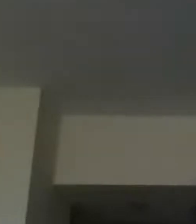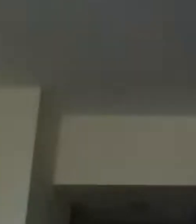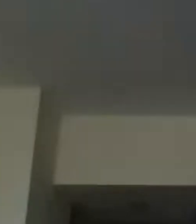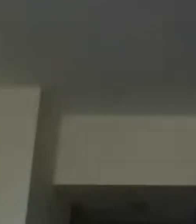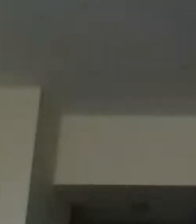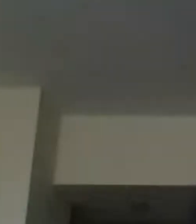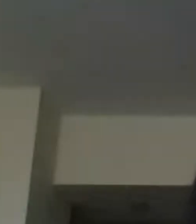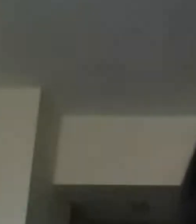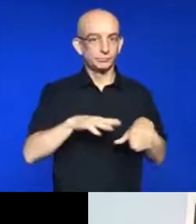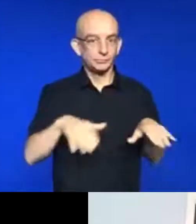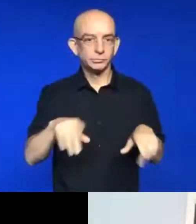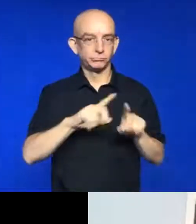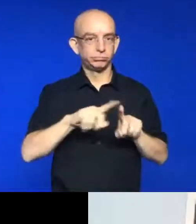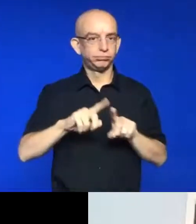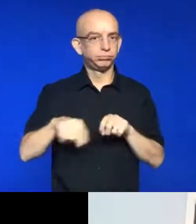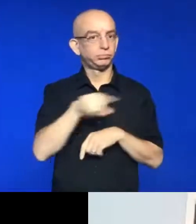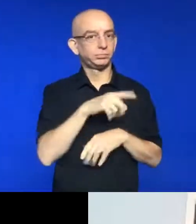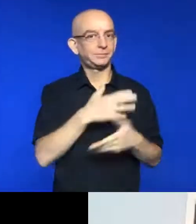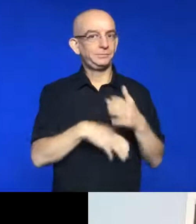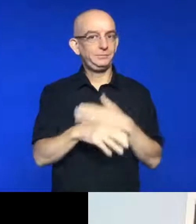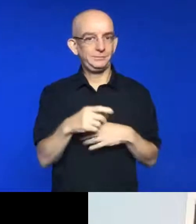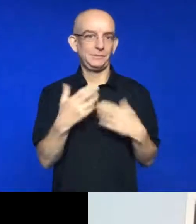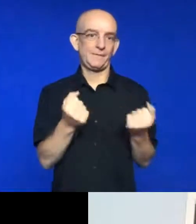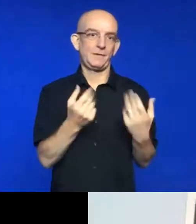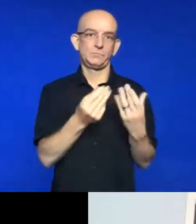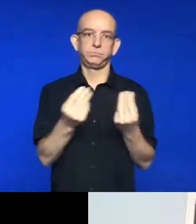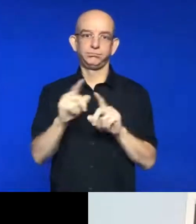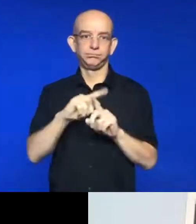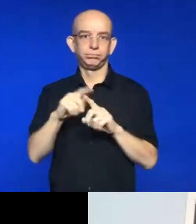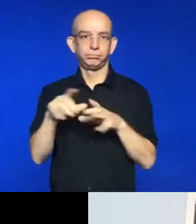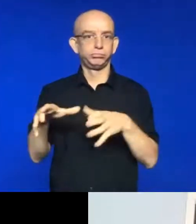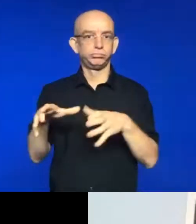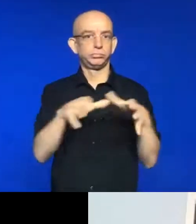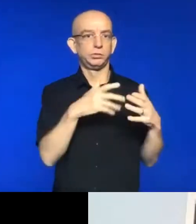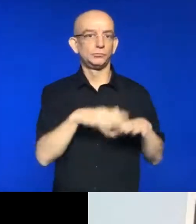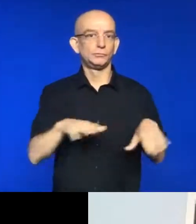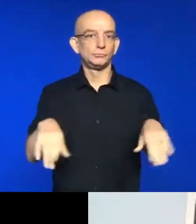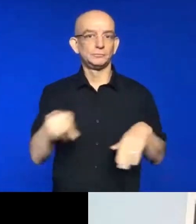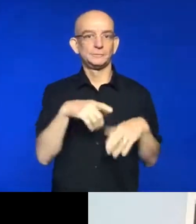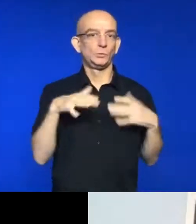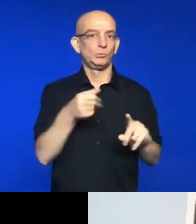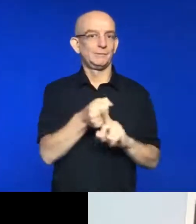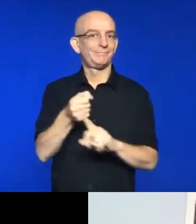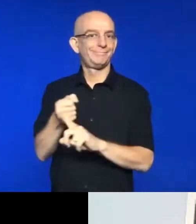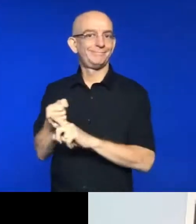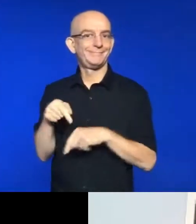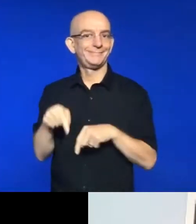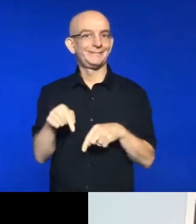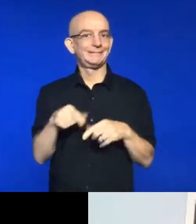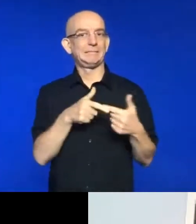would also be negatively impacted by that, you know, and it's such a